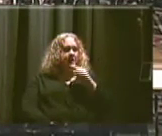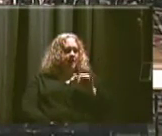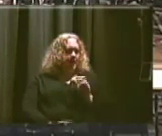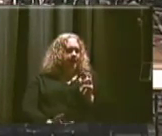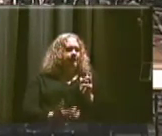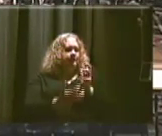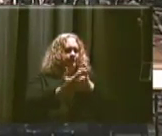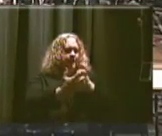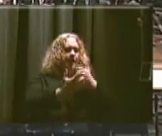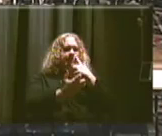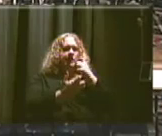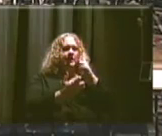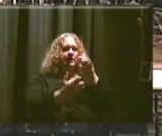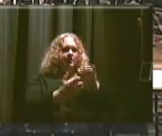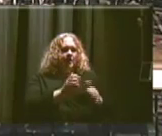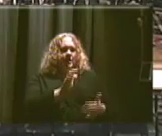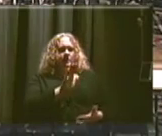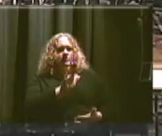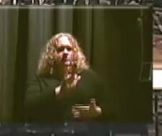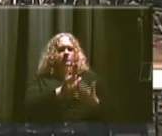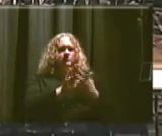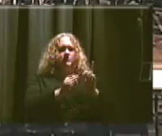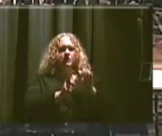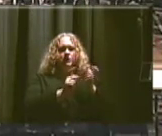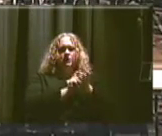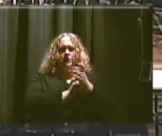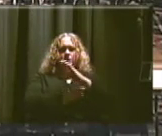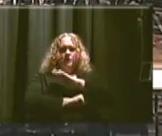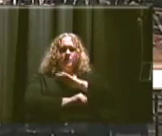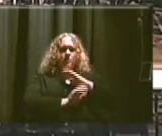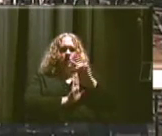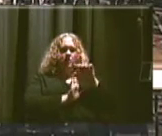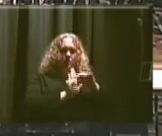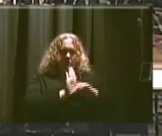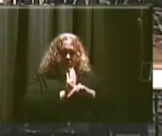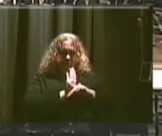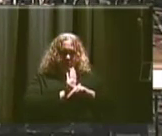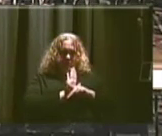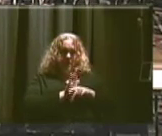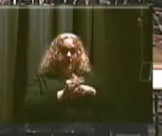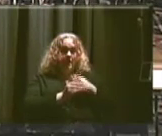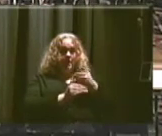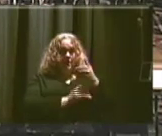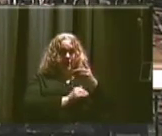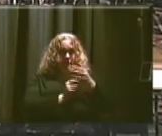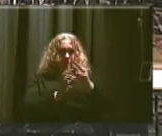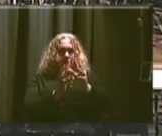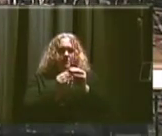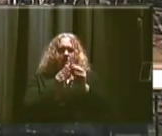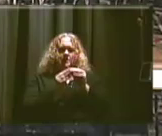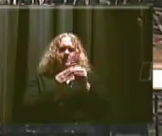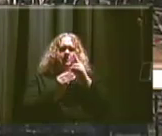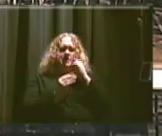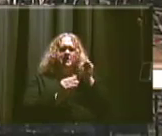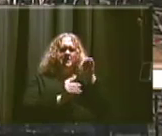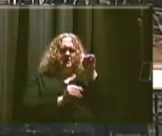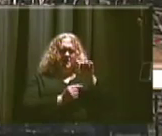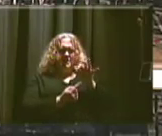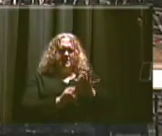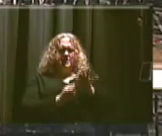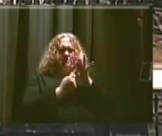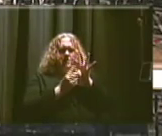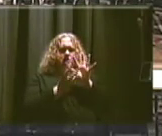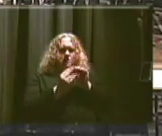addressing revision of a board policy. At the next meeting, because this is a special meeting, we